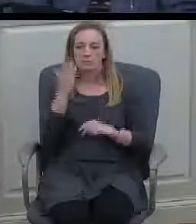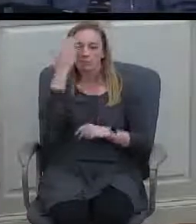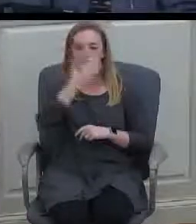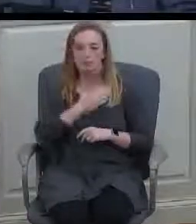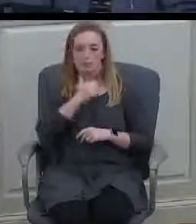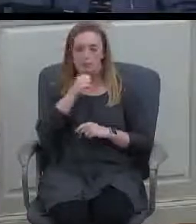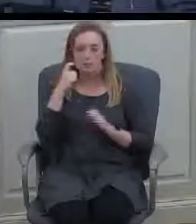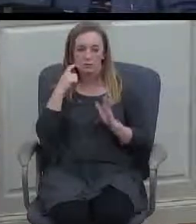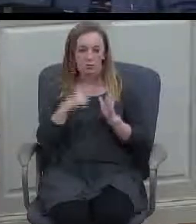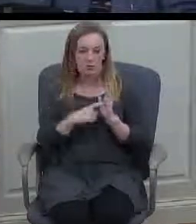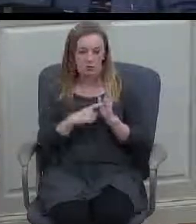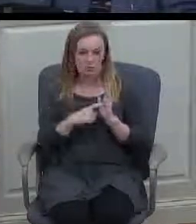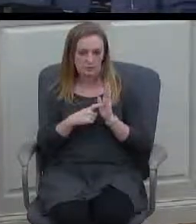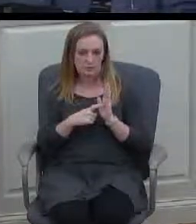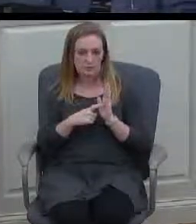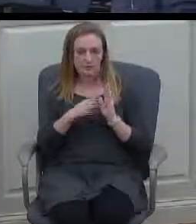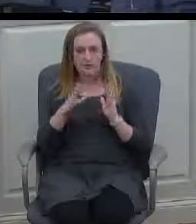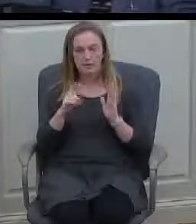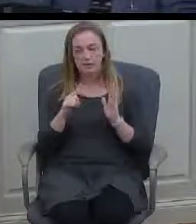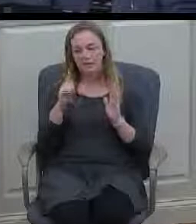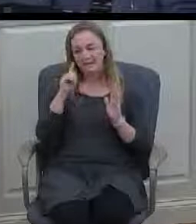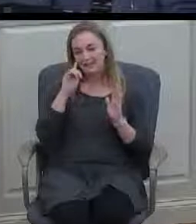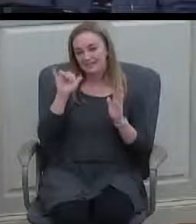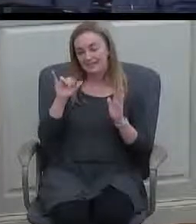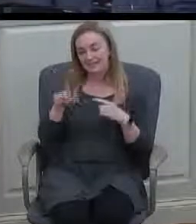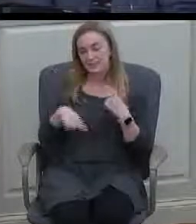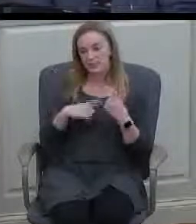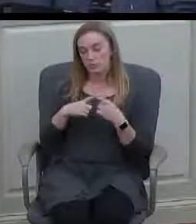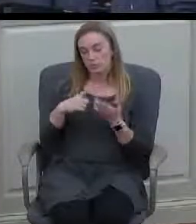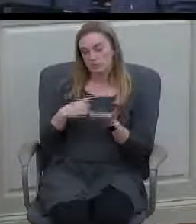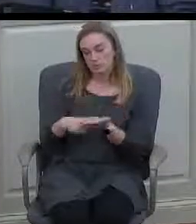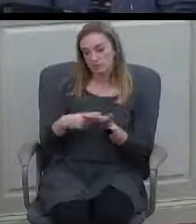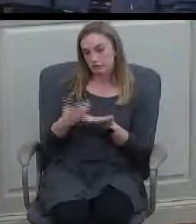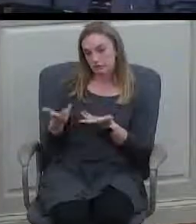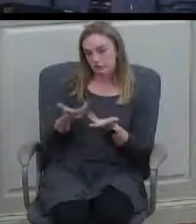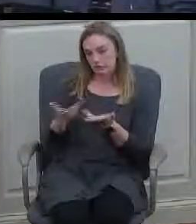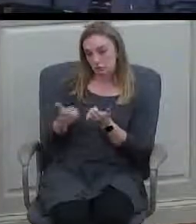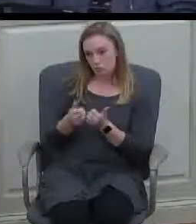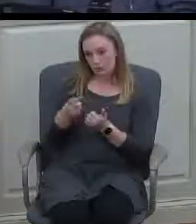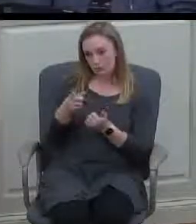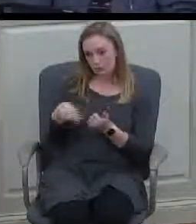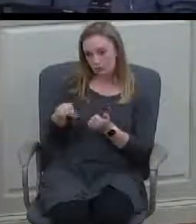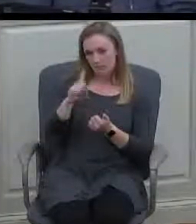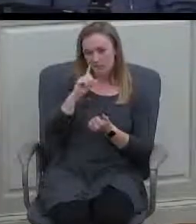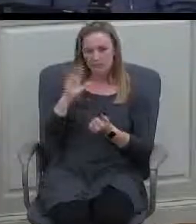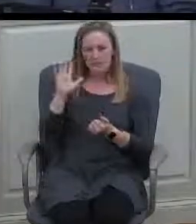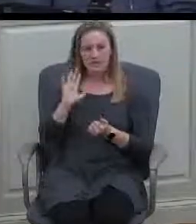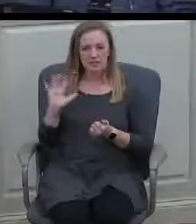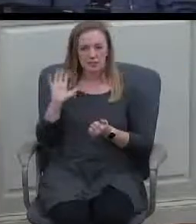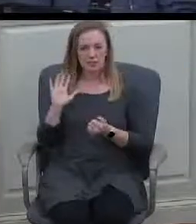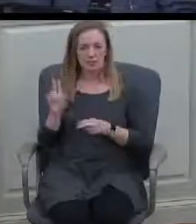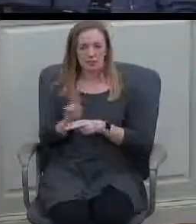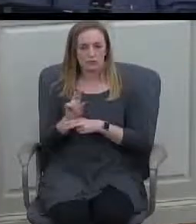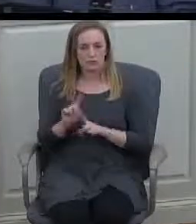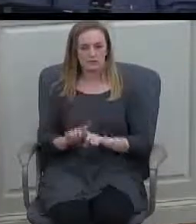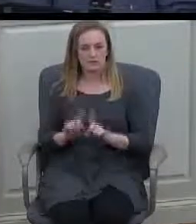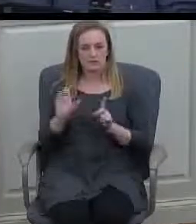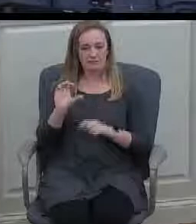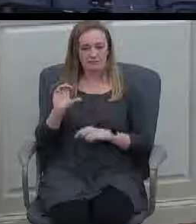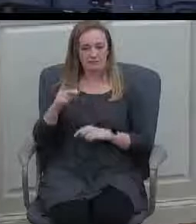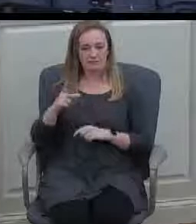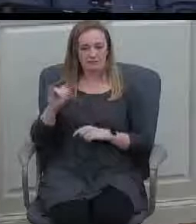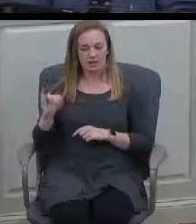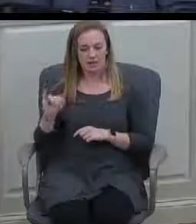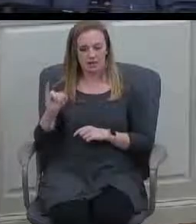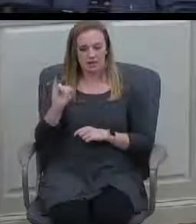bill. Yeah. But I think that's one thing, when discussions with them, I think previously we used a different CPI index.